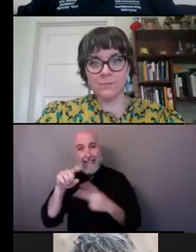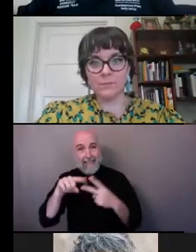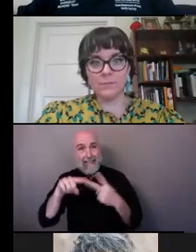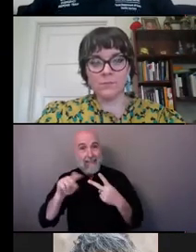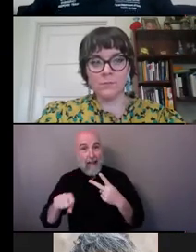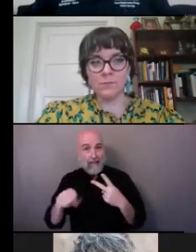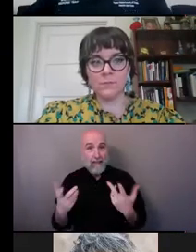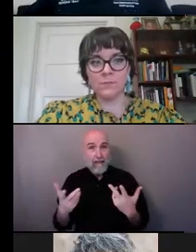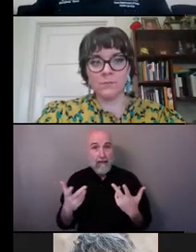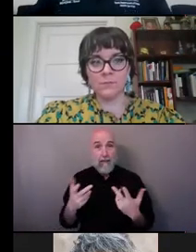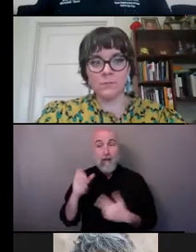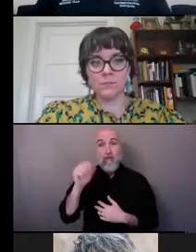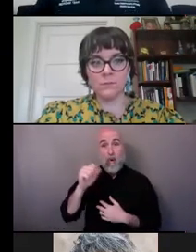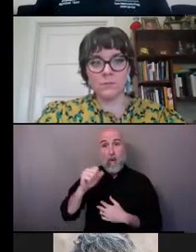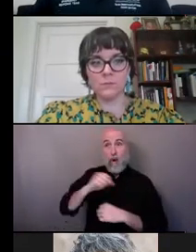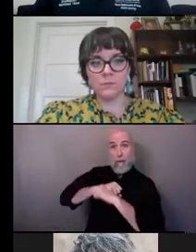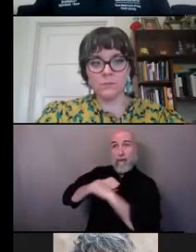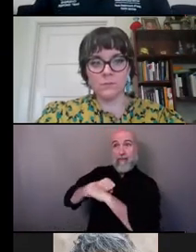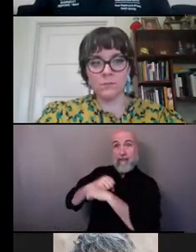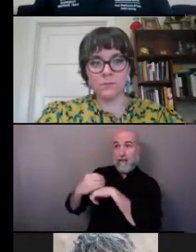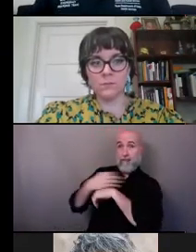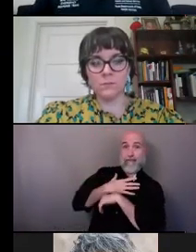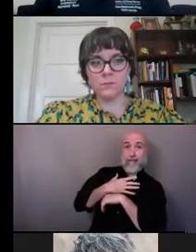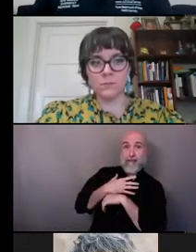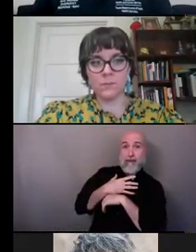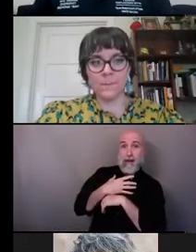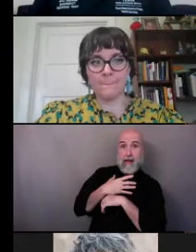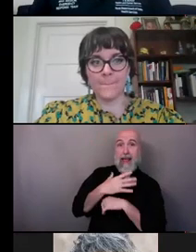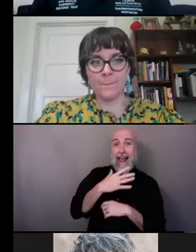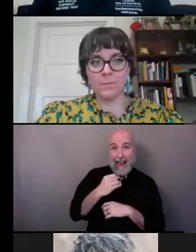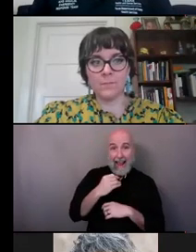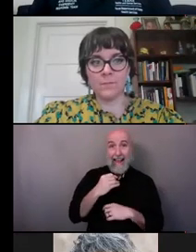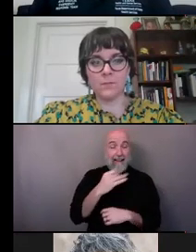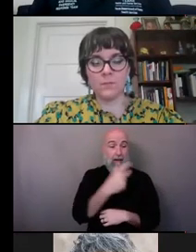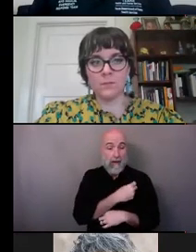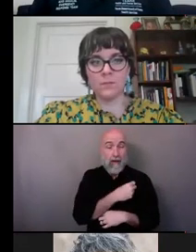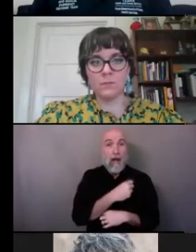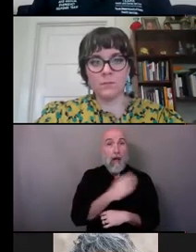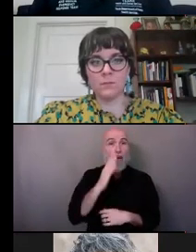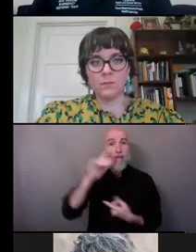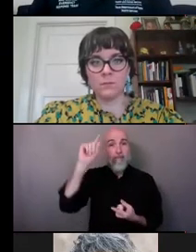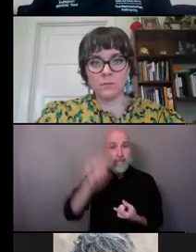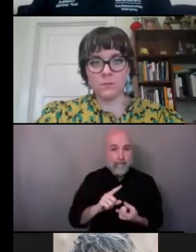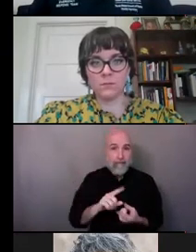questions. So it's effective in preventing severe disease, and it's effective in saving people's